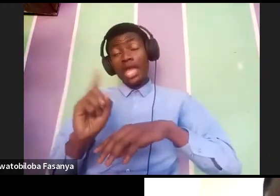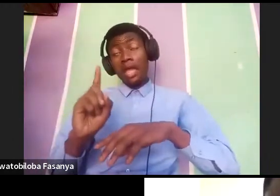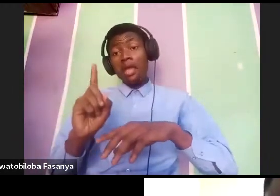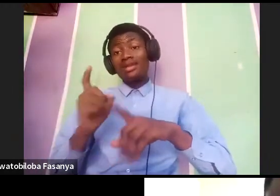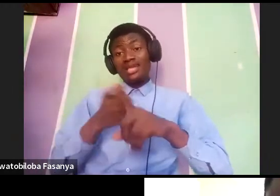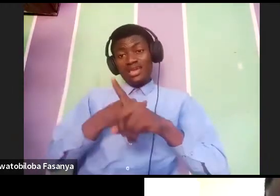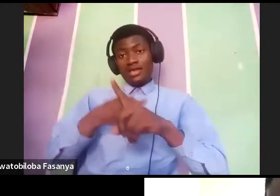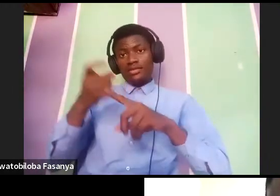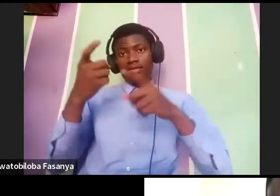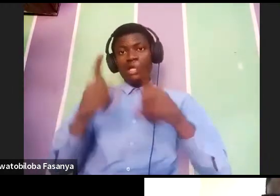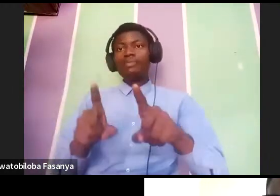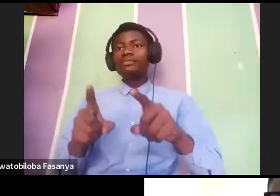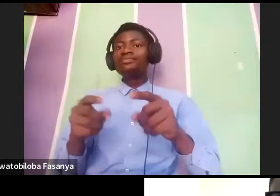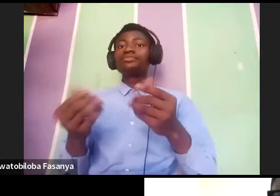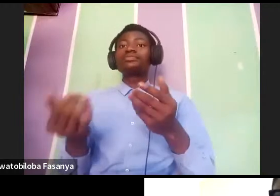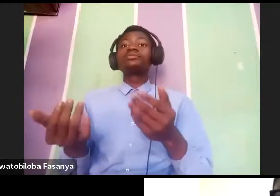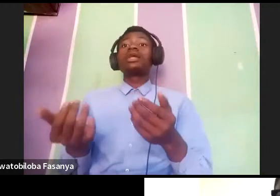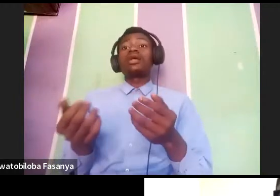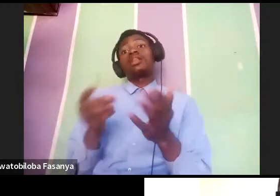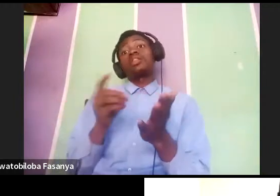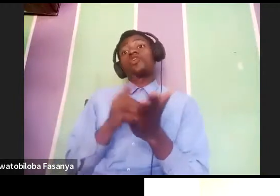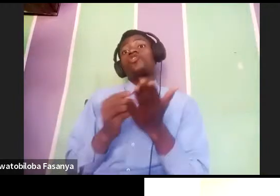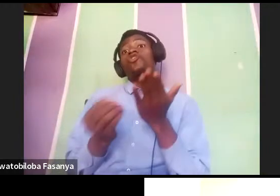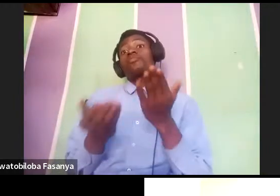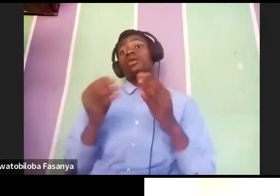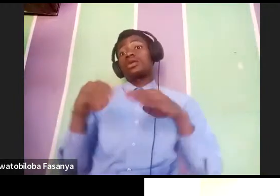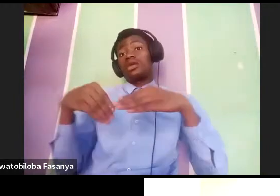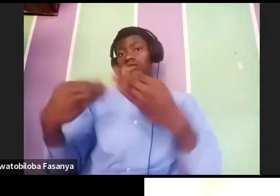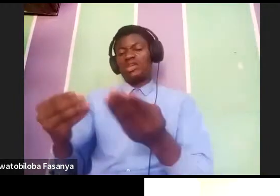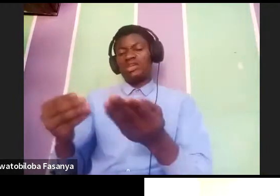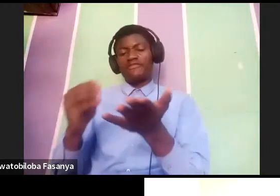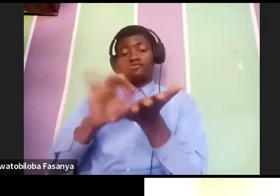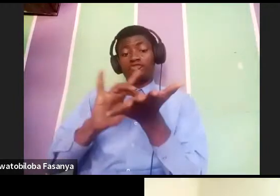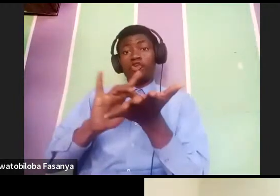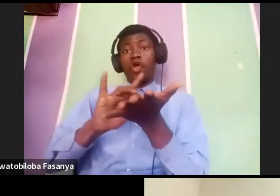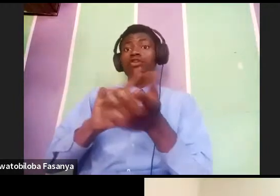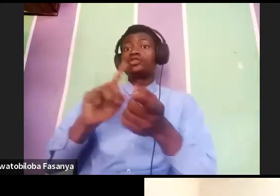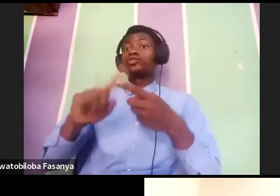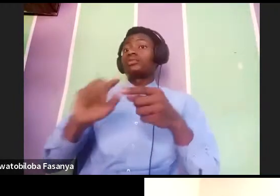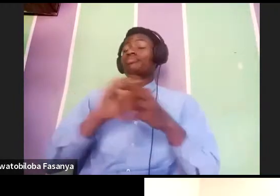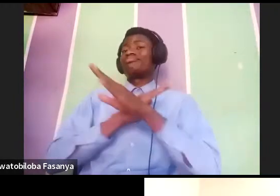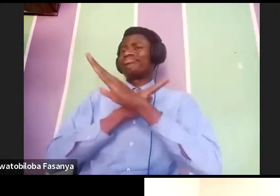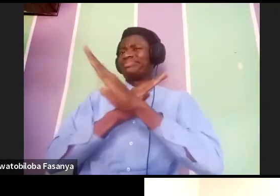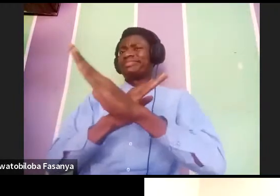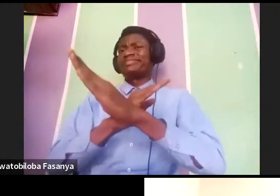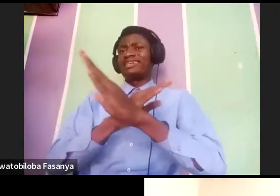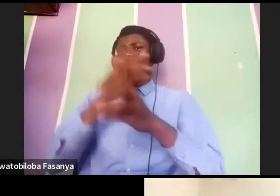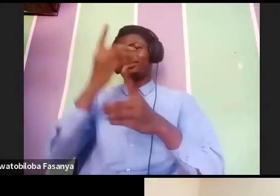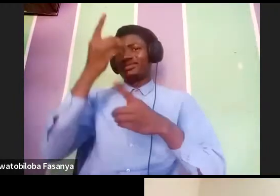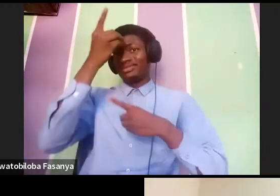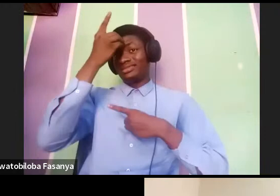and they may want to give antibiotics just to prevent infection so that at the end,